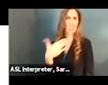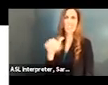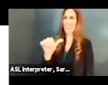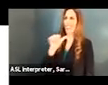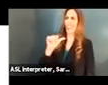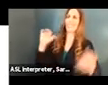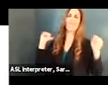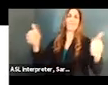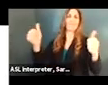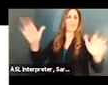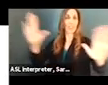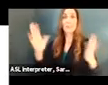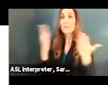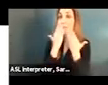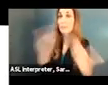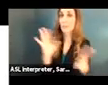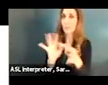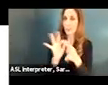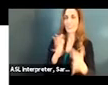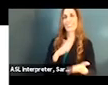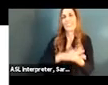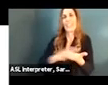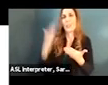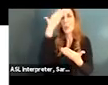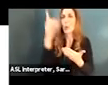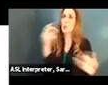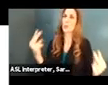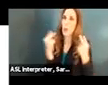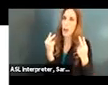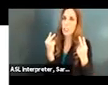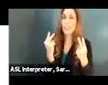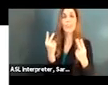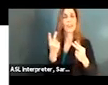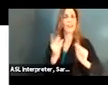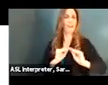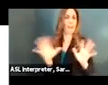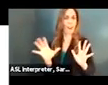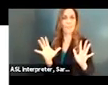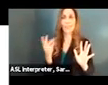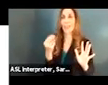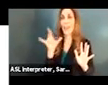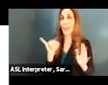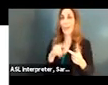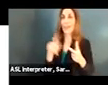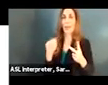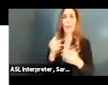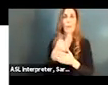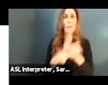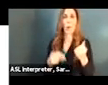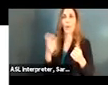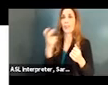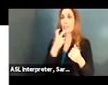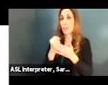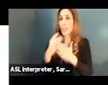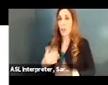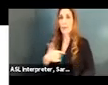Awesome. Well, thank you so much for sharing that. It's nice to know who's in the room. Obviously, Haley and Kim are both speech therapists and I'm an OT. So that's a